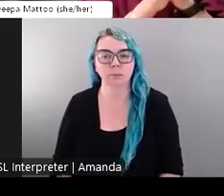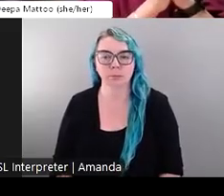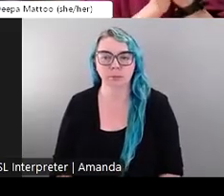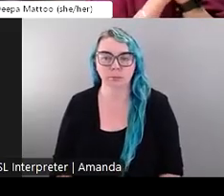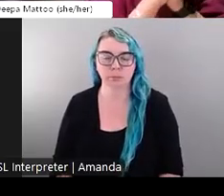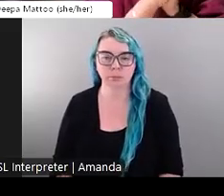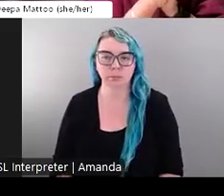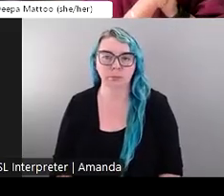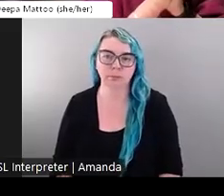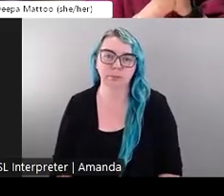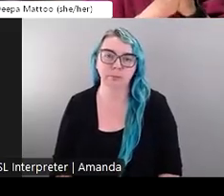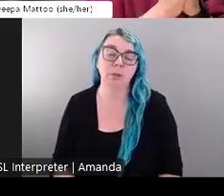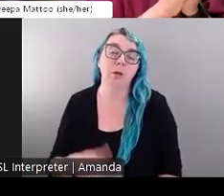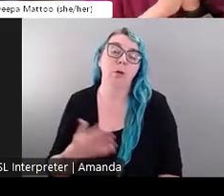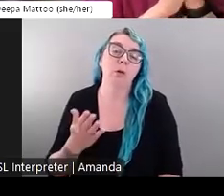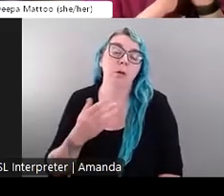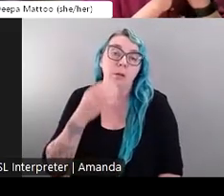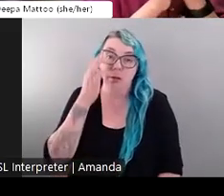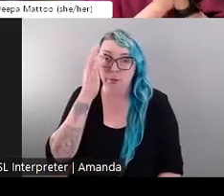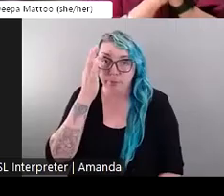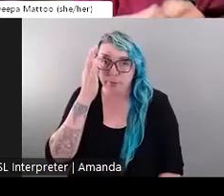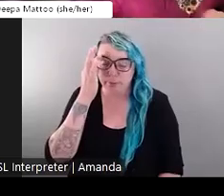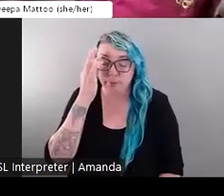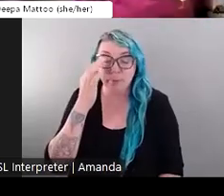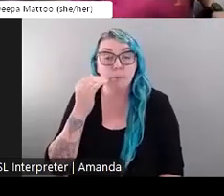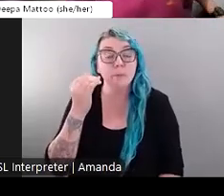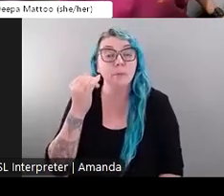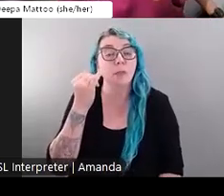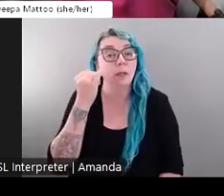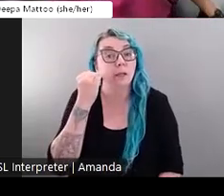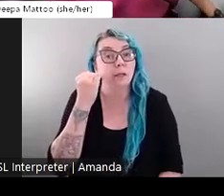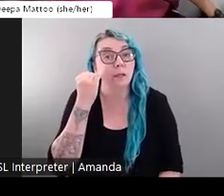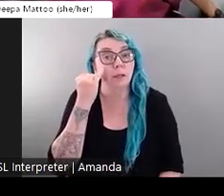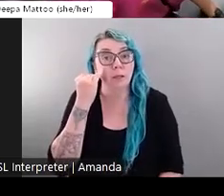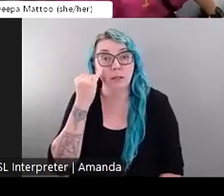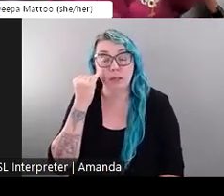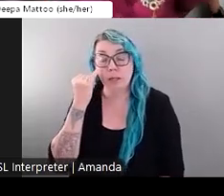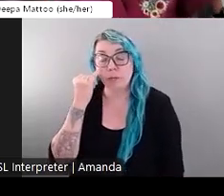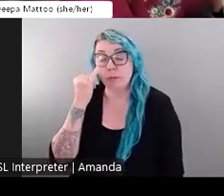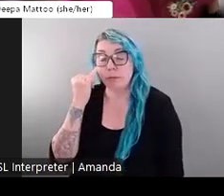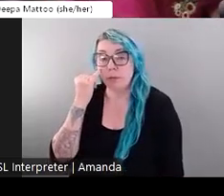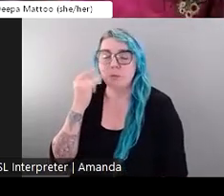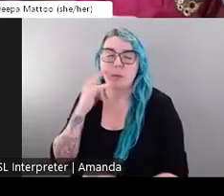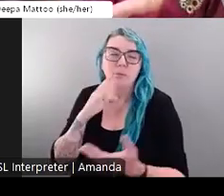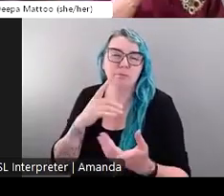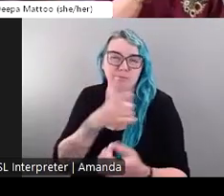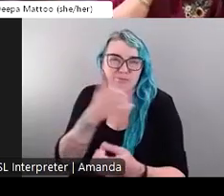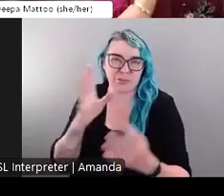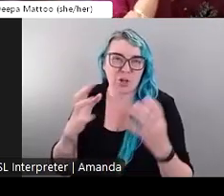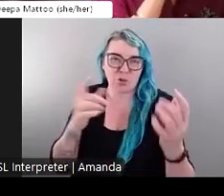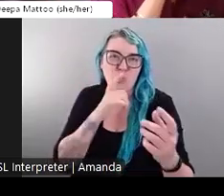are thinking of sharing this, this is back to the audience. If you're thinking of sharing